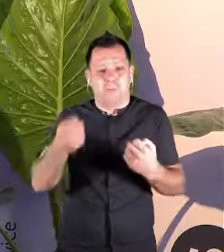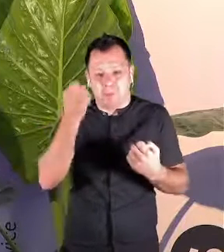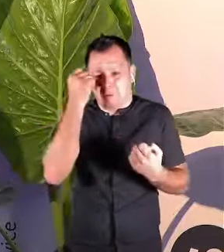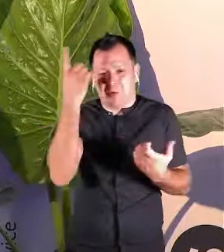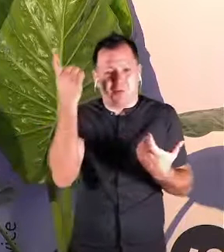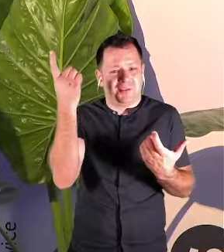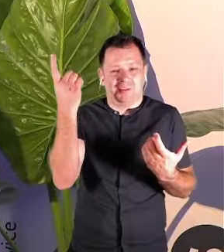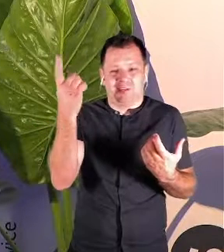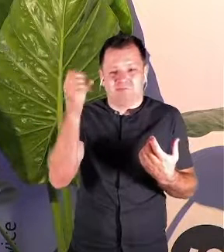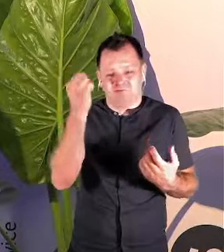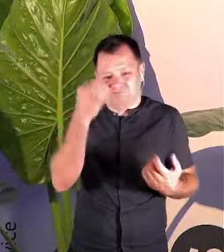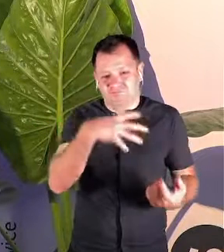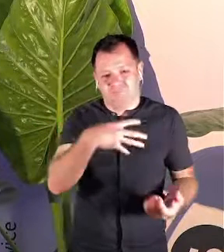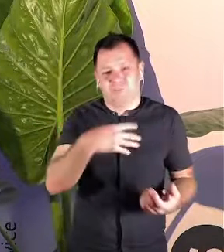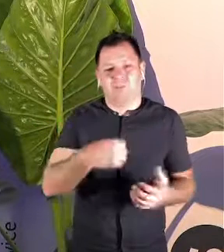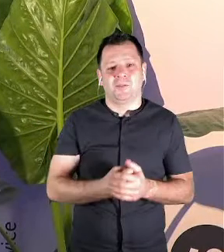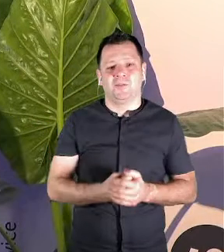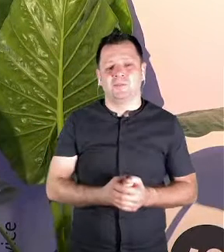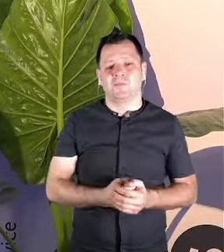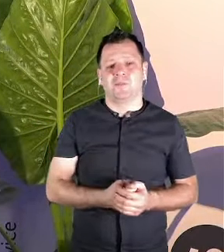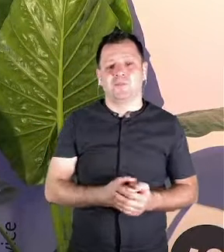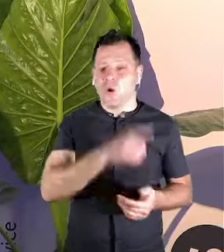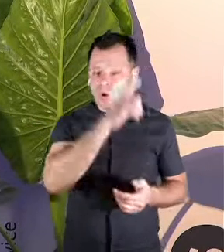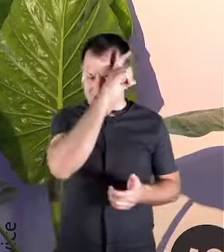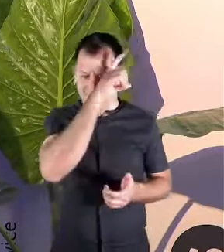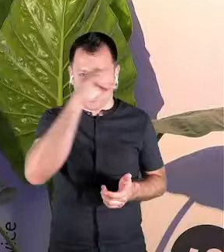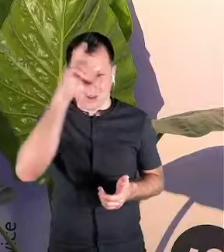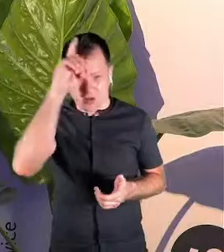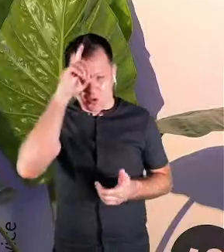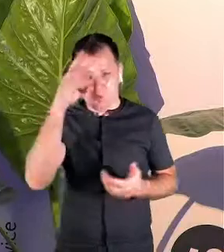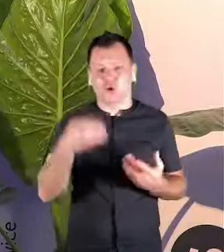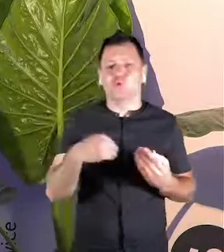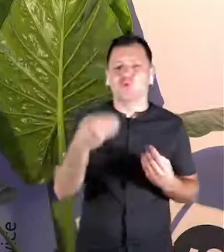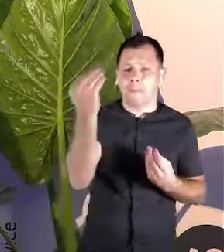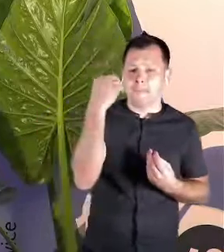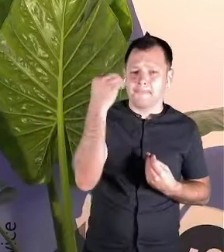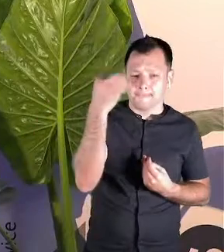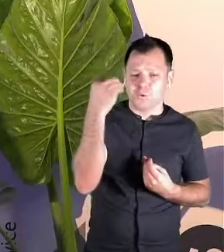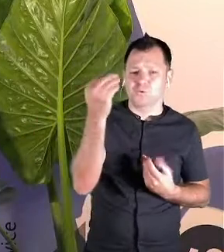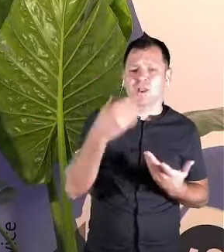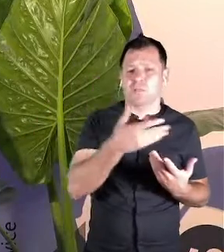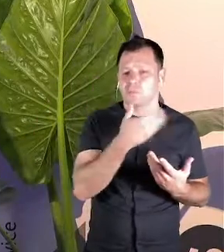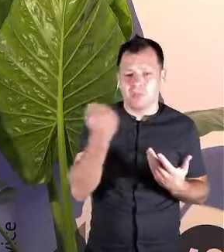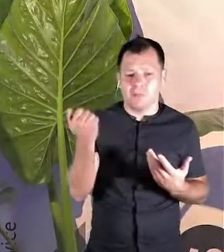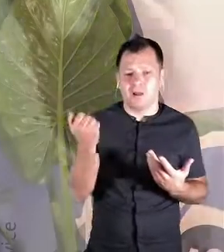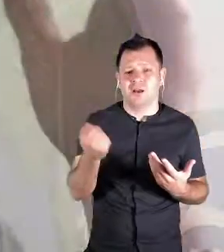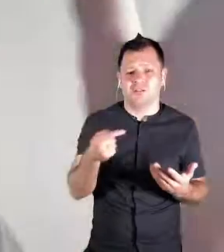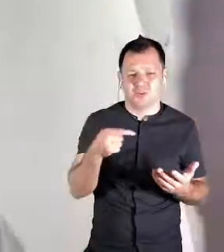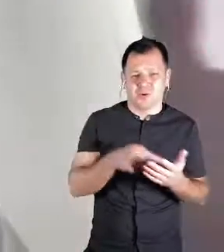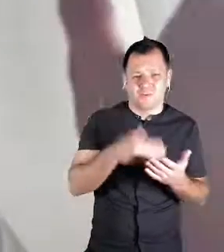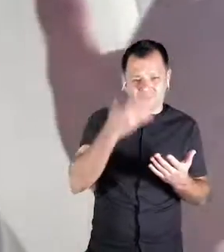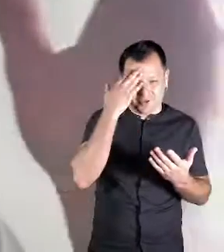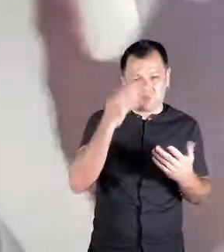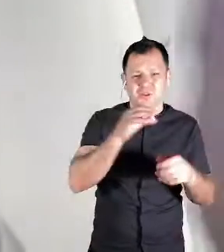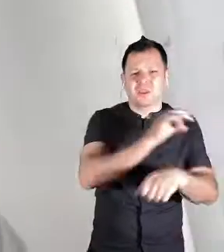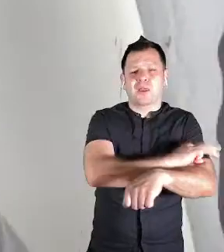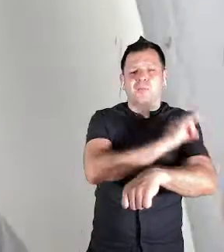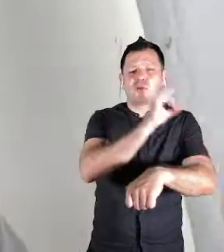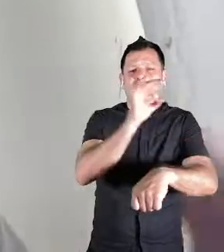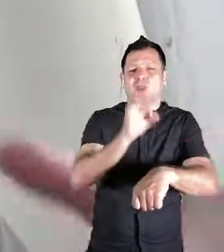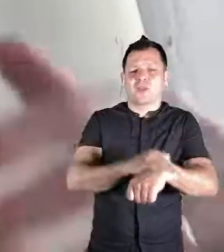are they aware that those projects harm the cities? I mean,